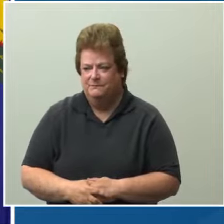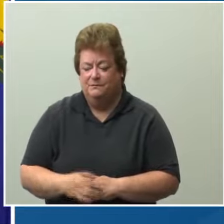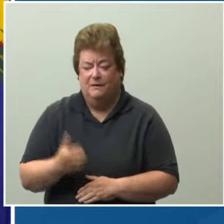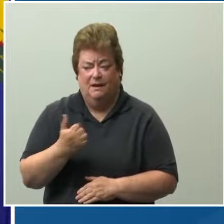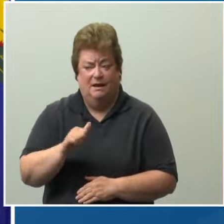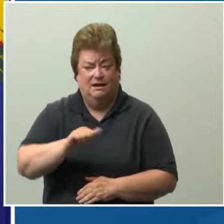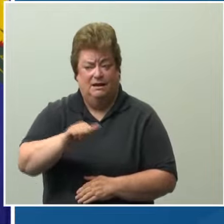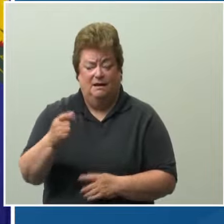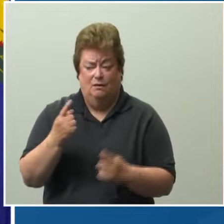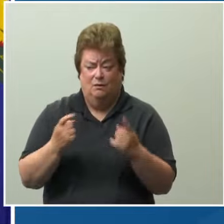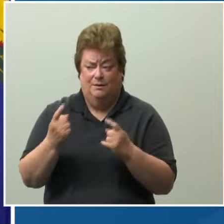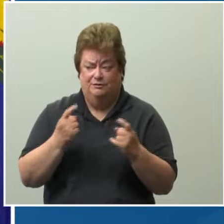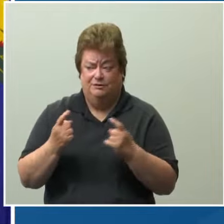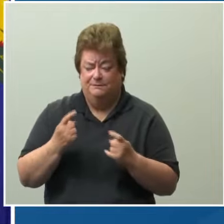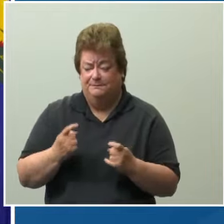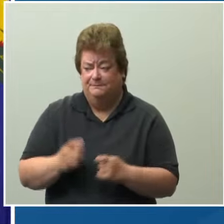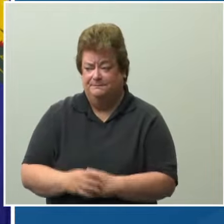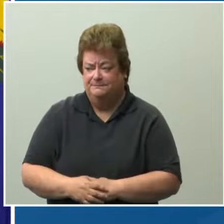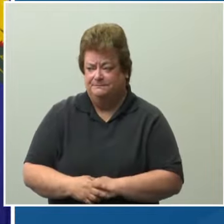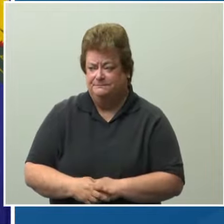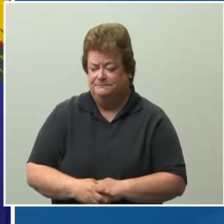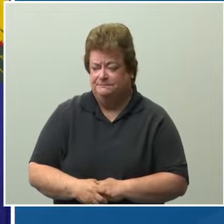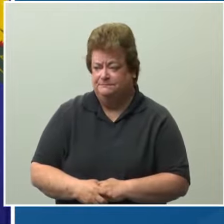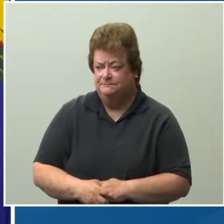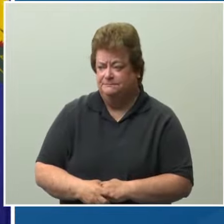Any other questions?